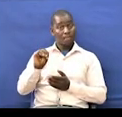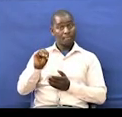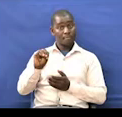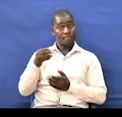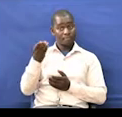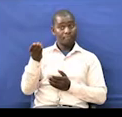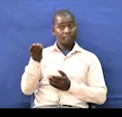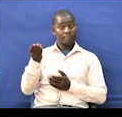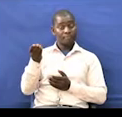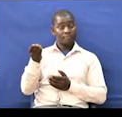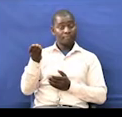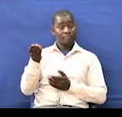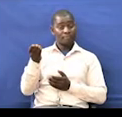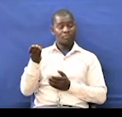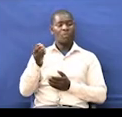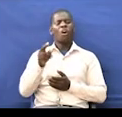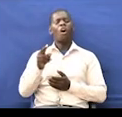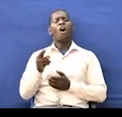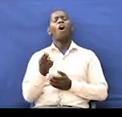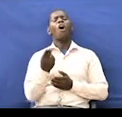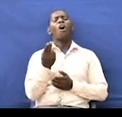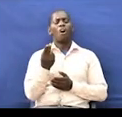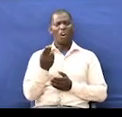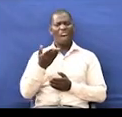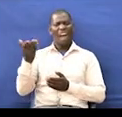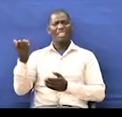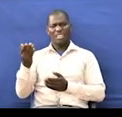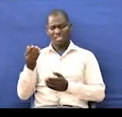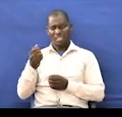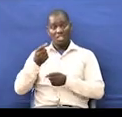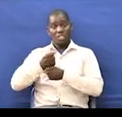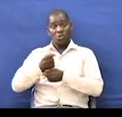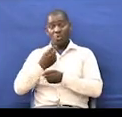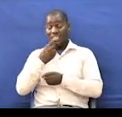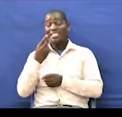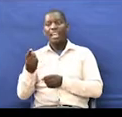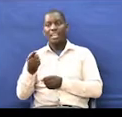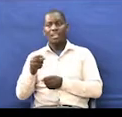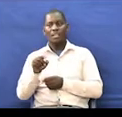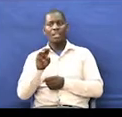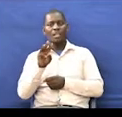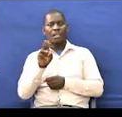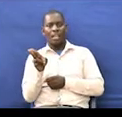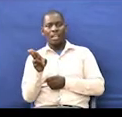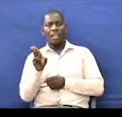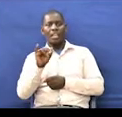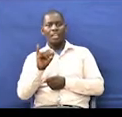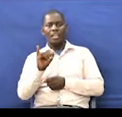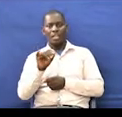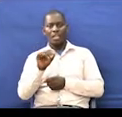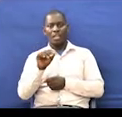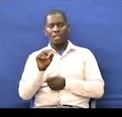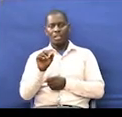fulcrum, or others do say the word hinge, or others use the word pivot.